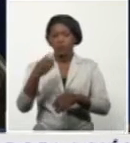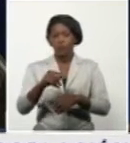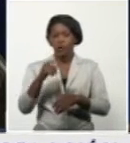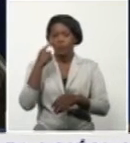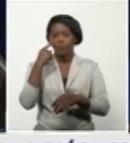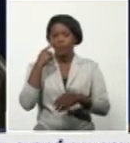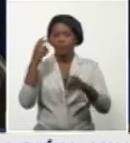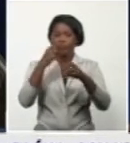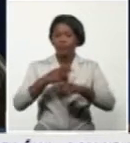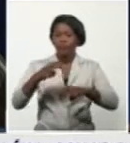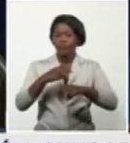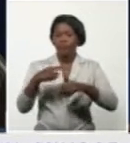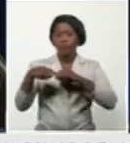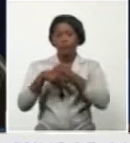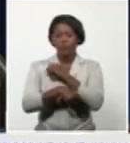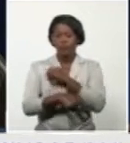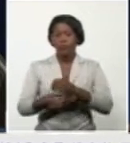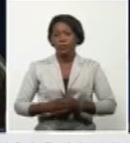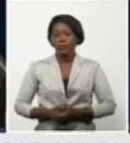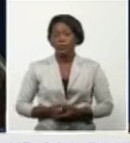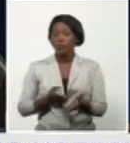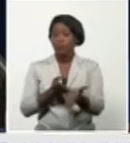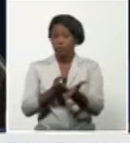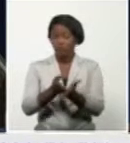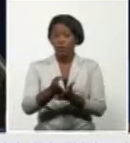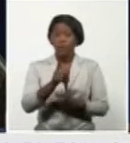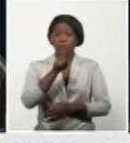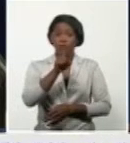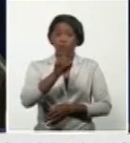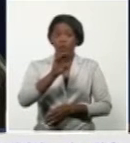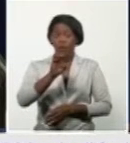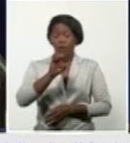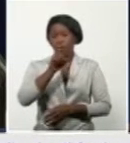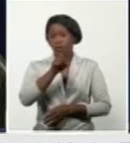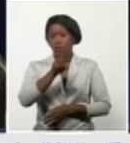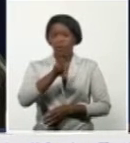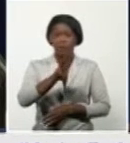4.09% of all diagnosed cases.